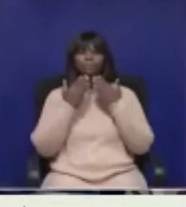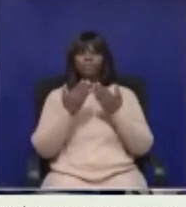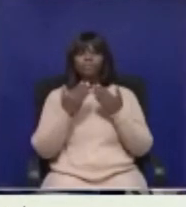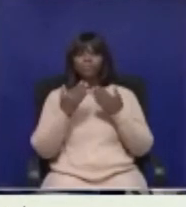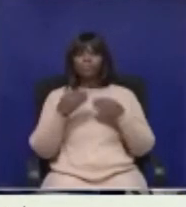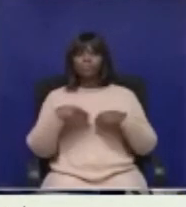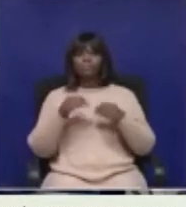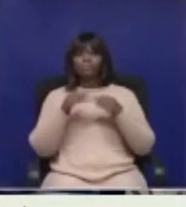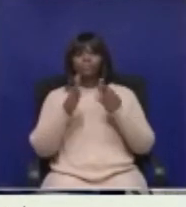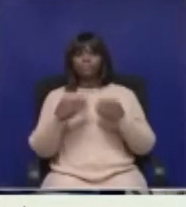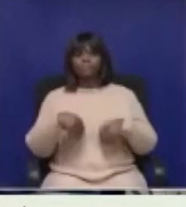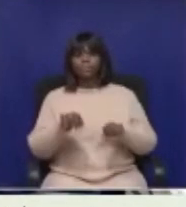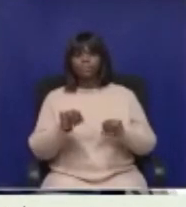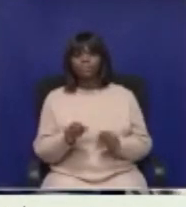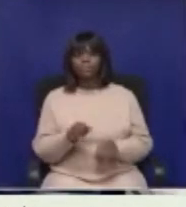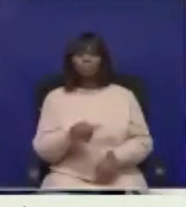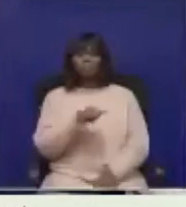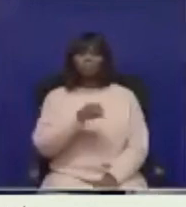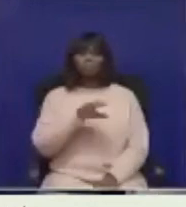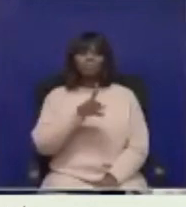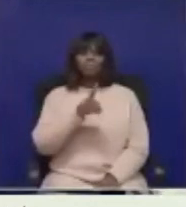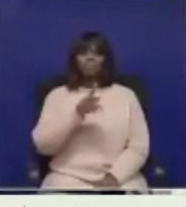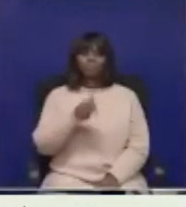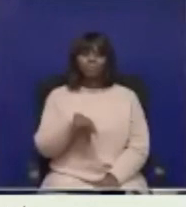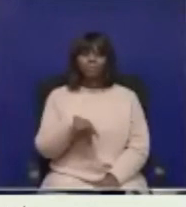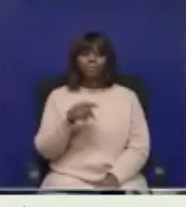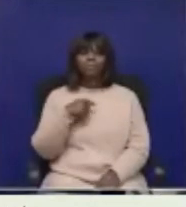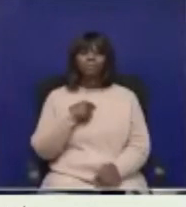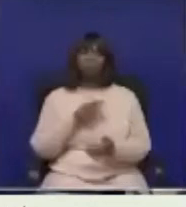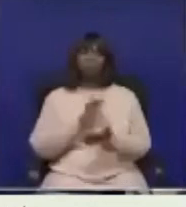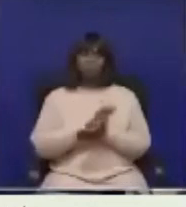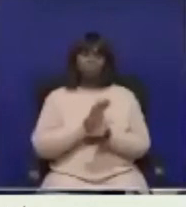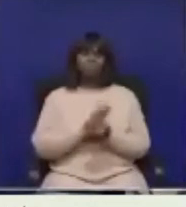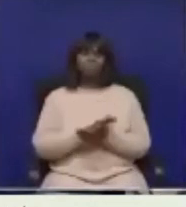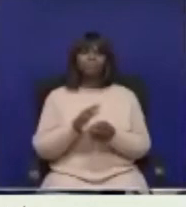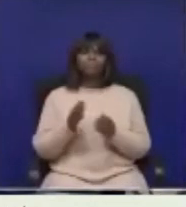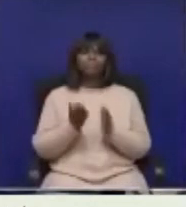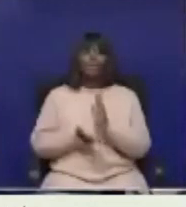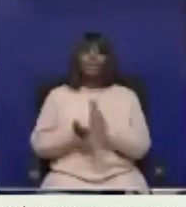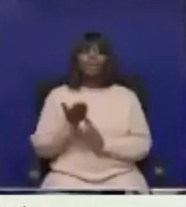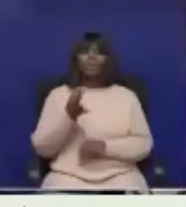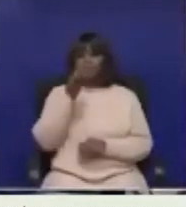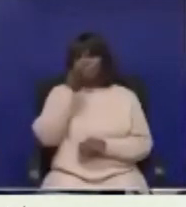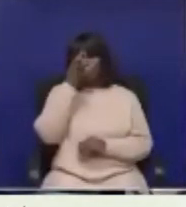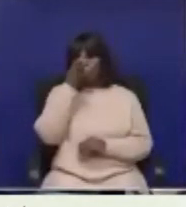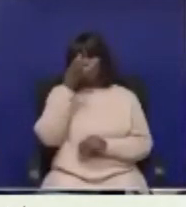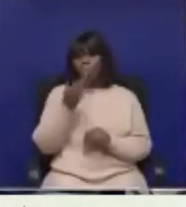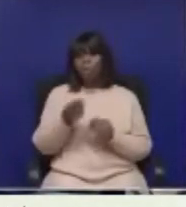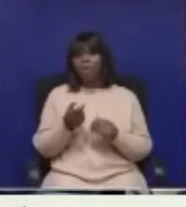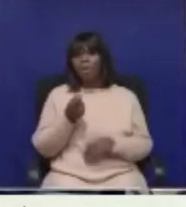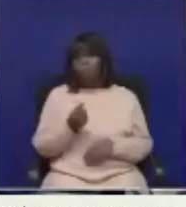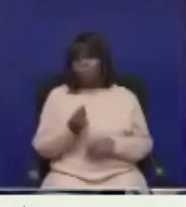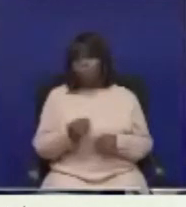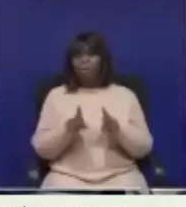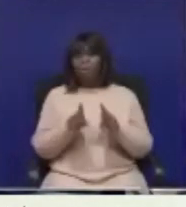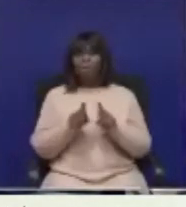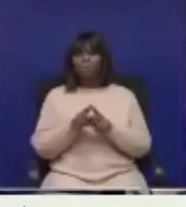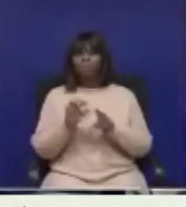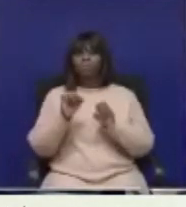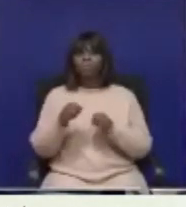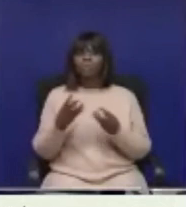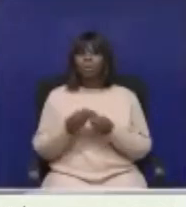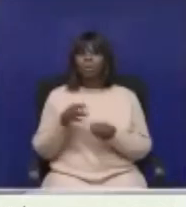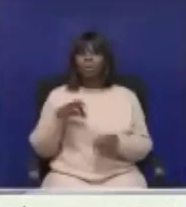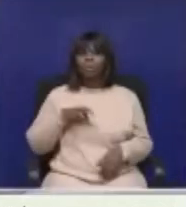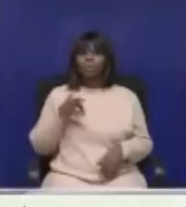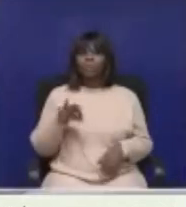Minister, the ACDP appreciates that the increase in the fuel levy, to a certain degree, was compensation for the removal of